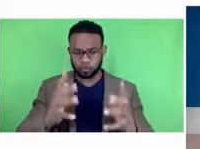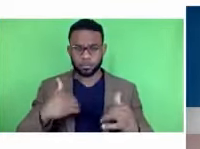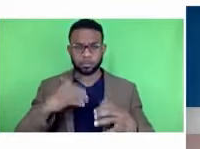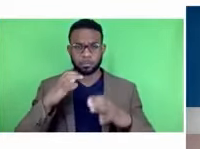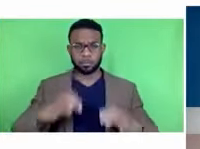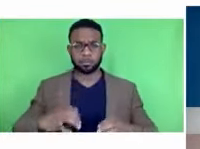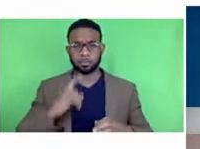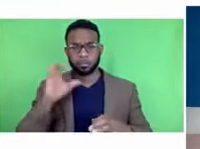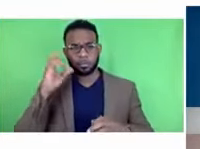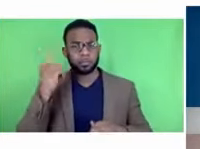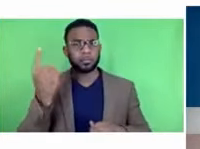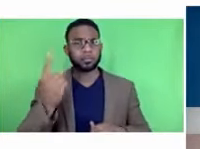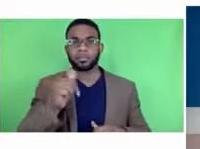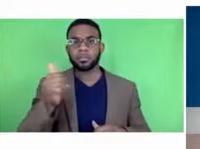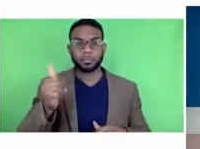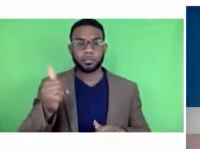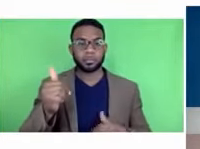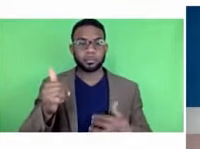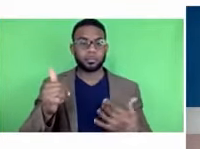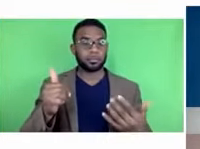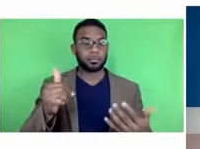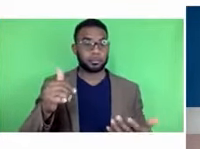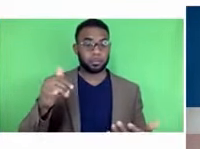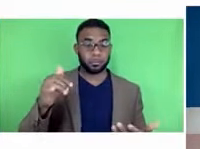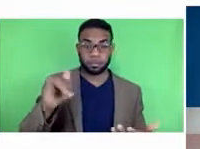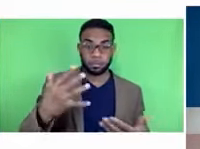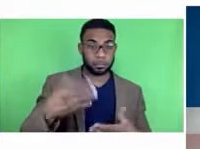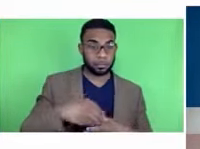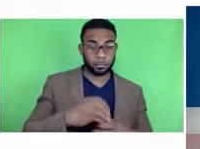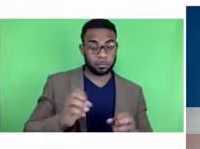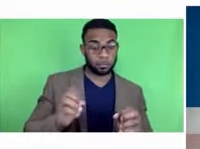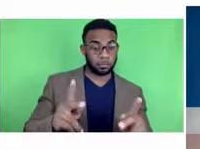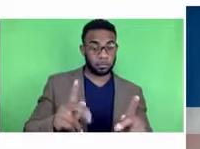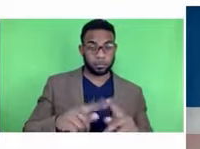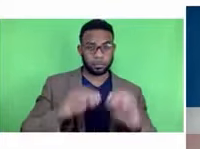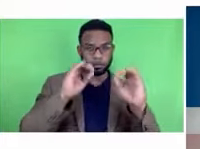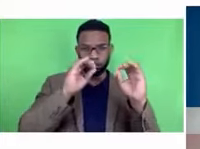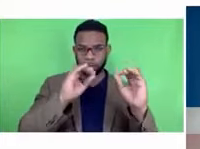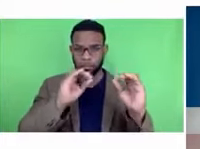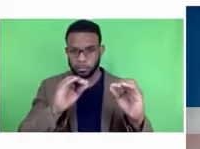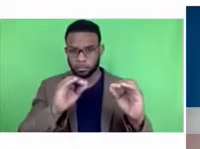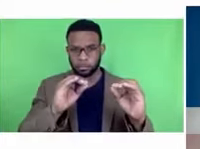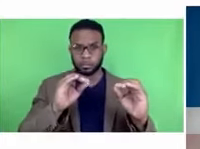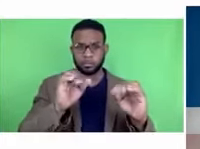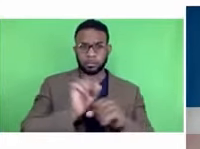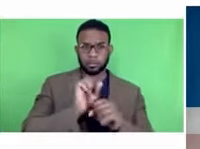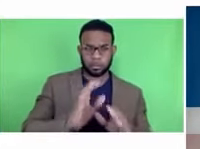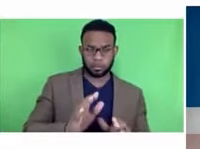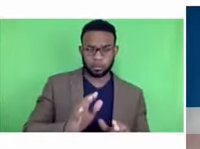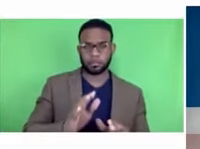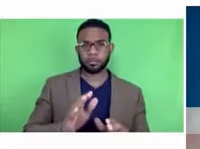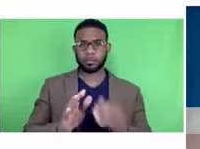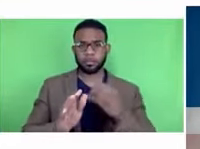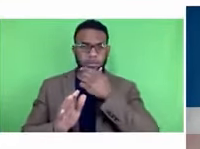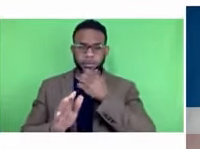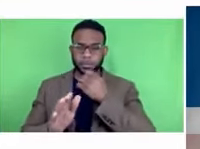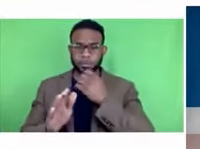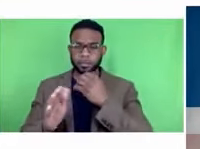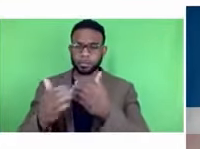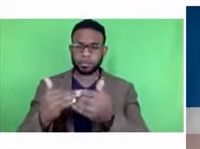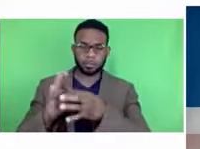looking for something else. And, you know, that includes the opportunity to educate the employer regarding